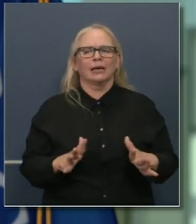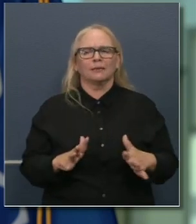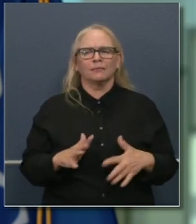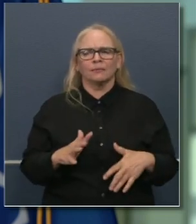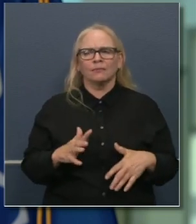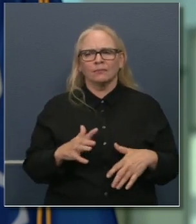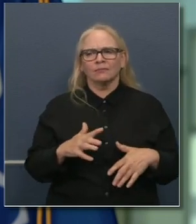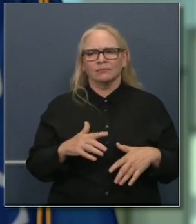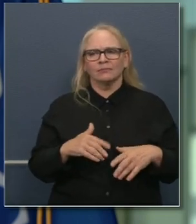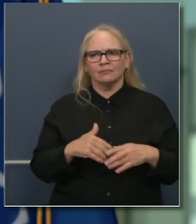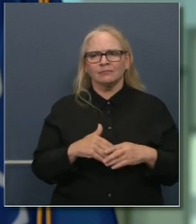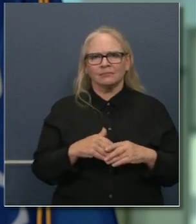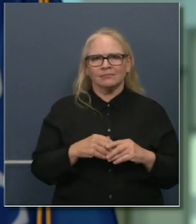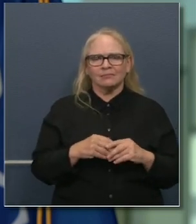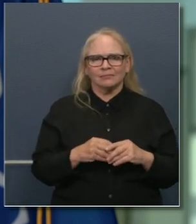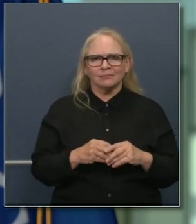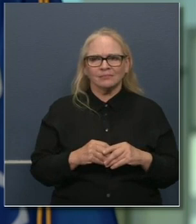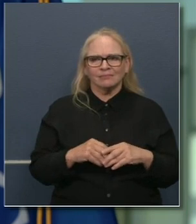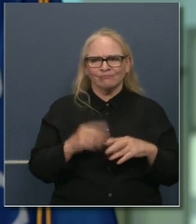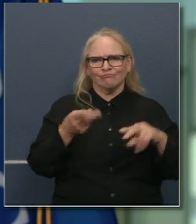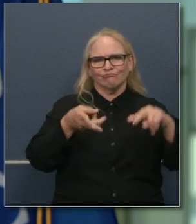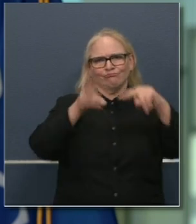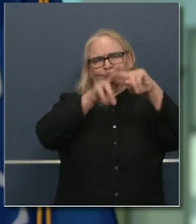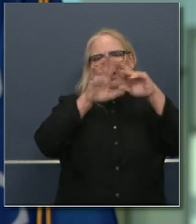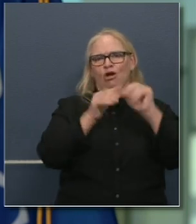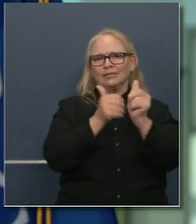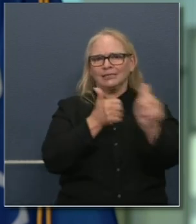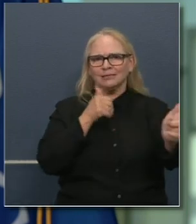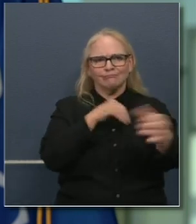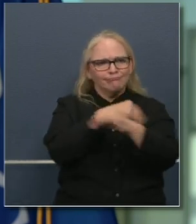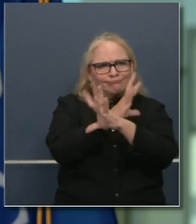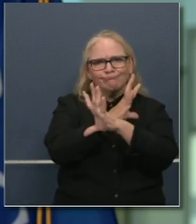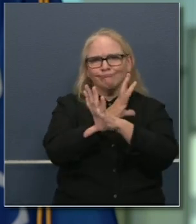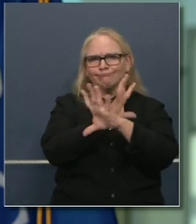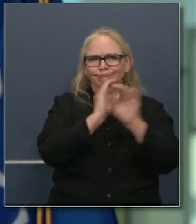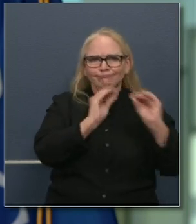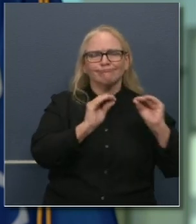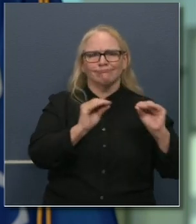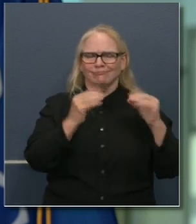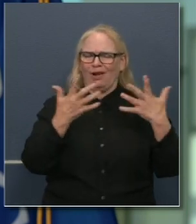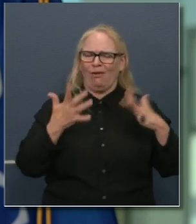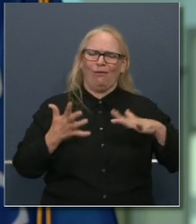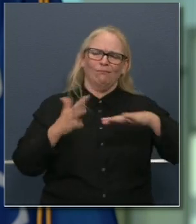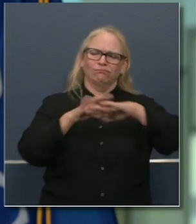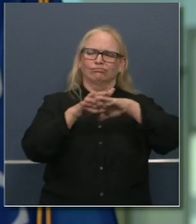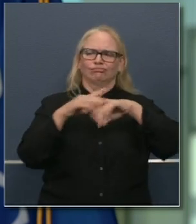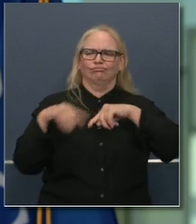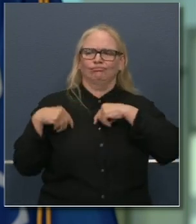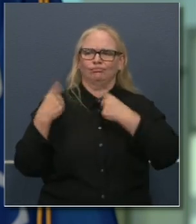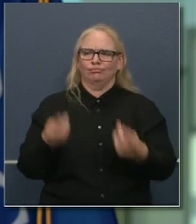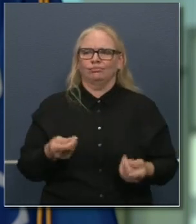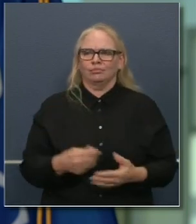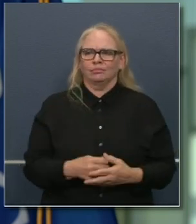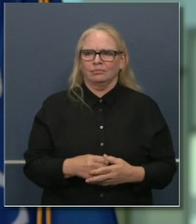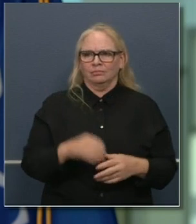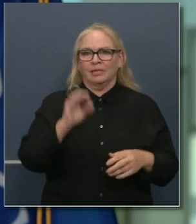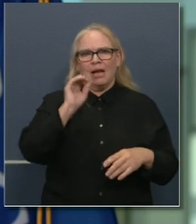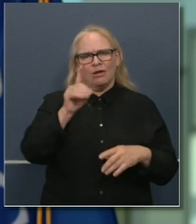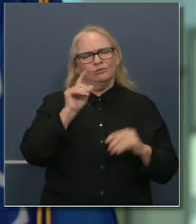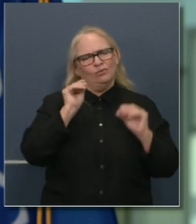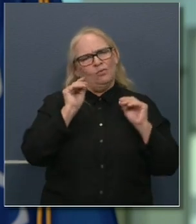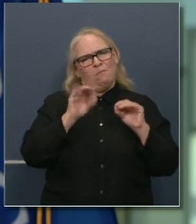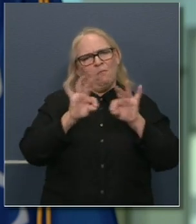perspective, I think the opportunity for these districts to prepare and opportunity